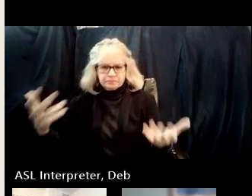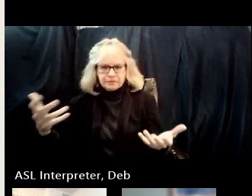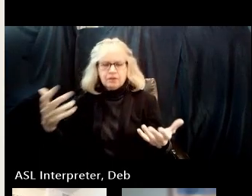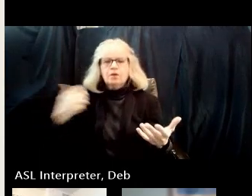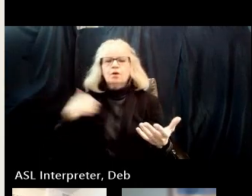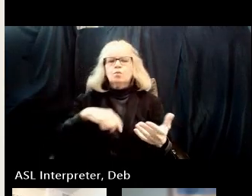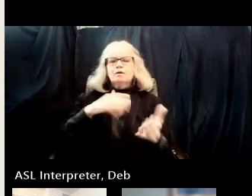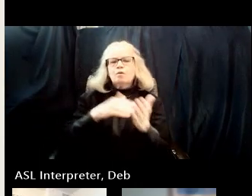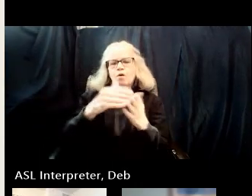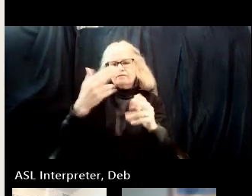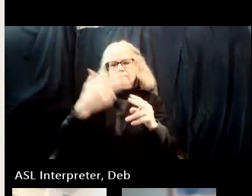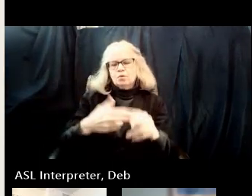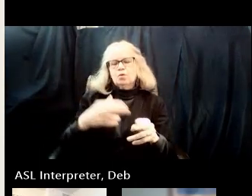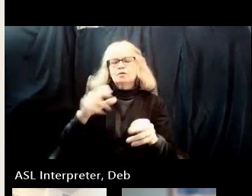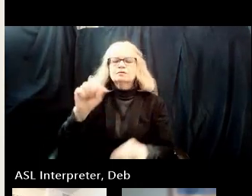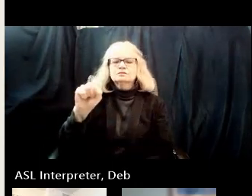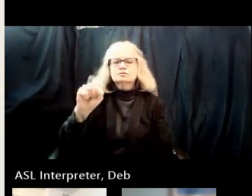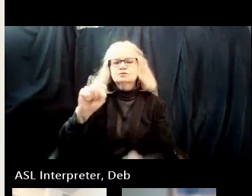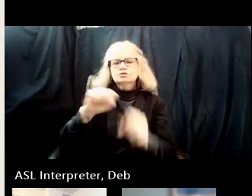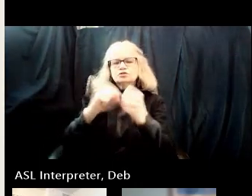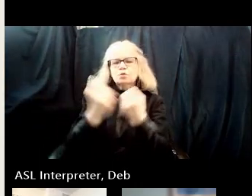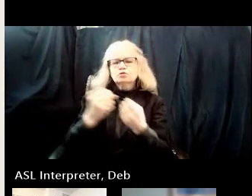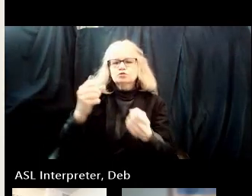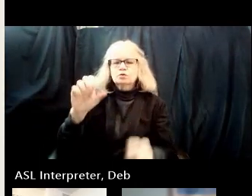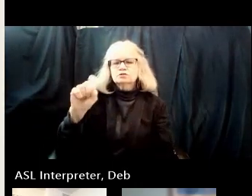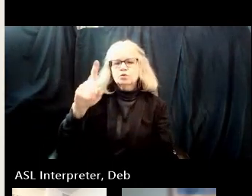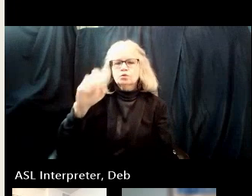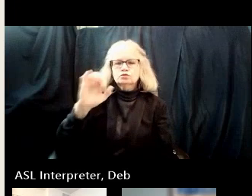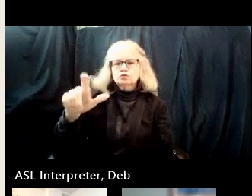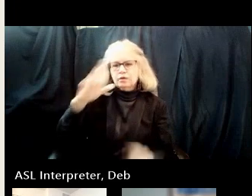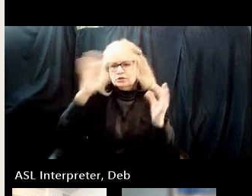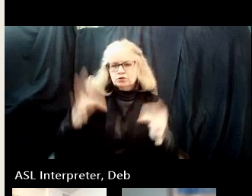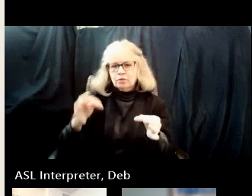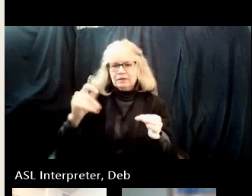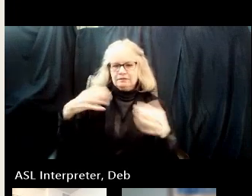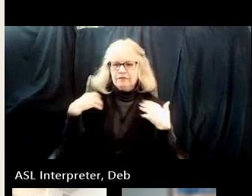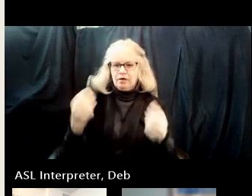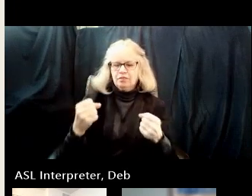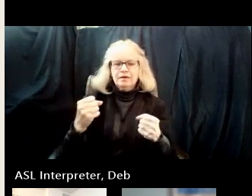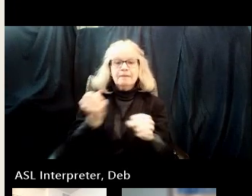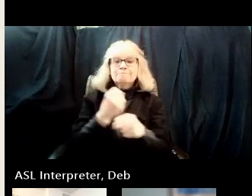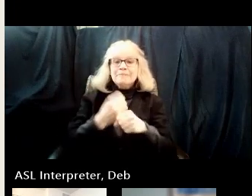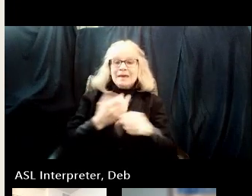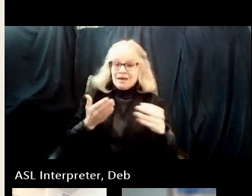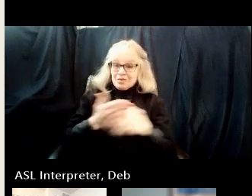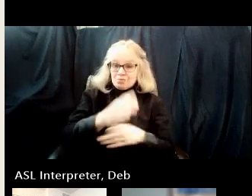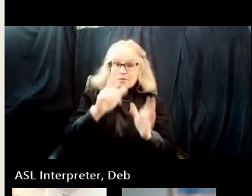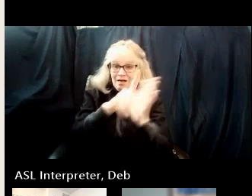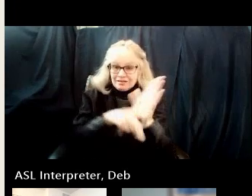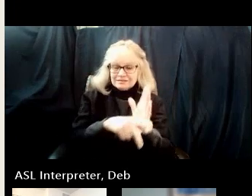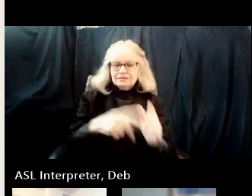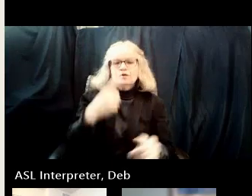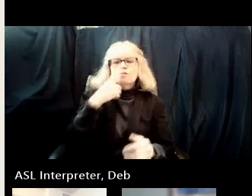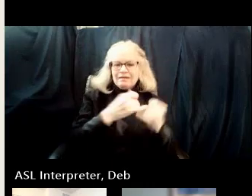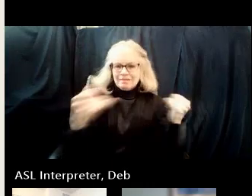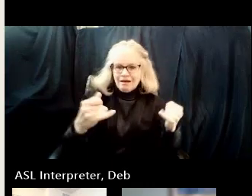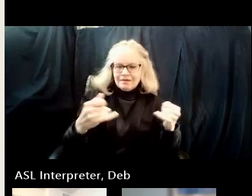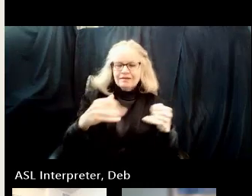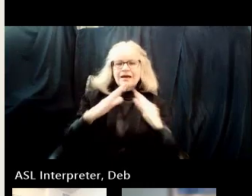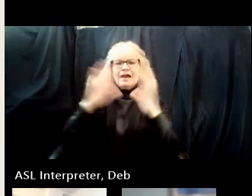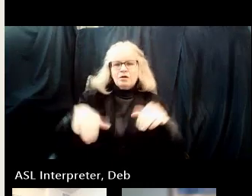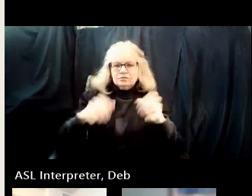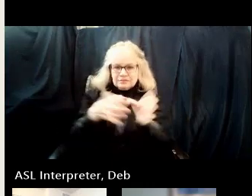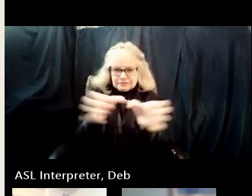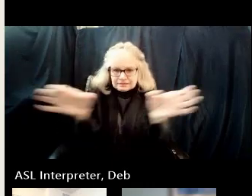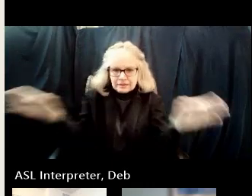often call the social determinants of health were formed through policies, right? Redlining and housing segregation,